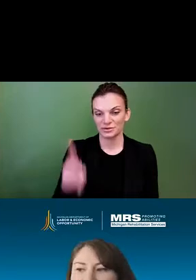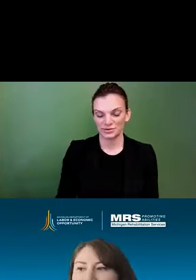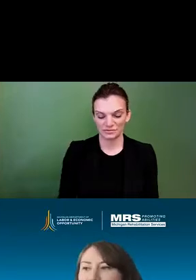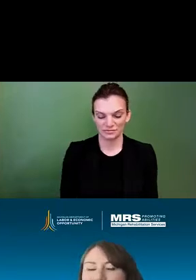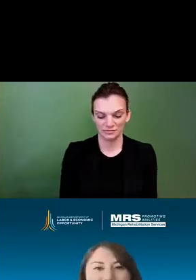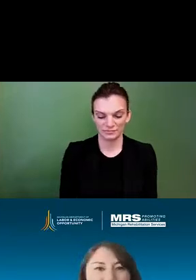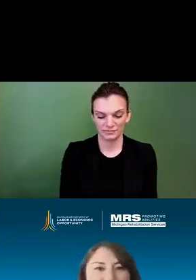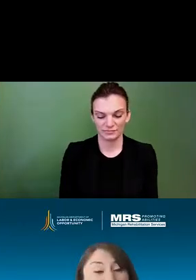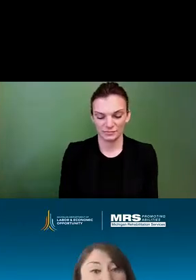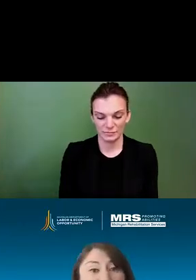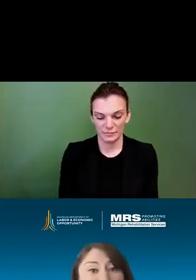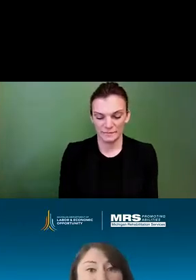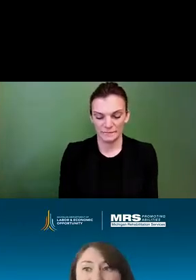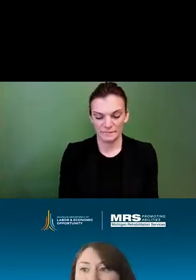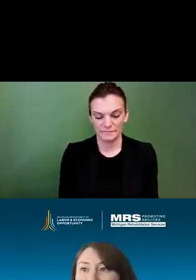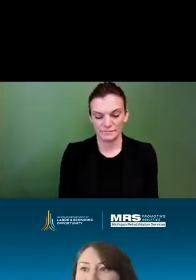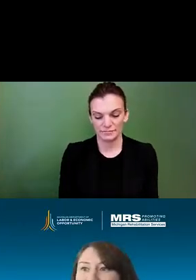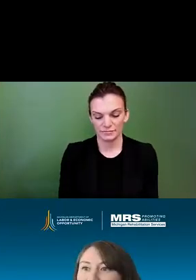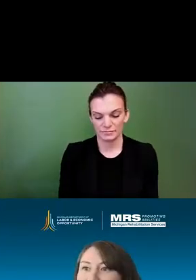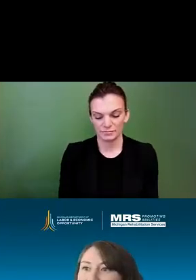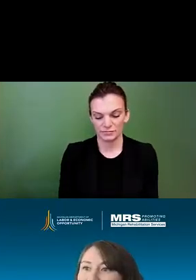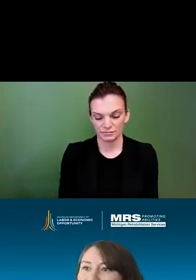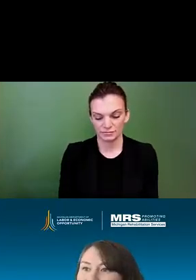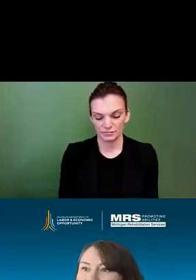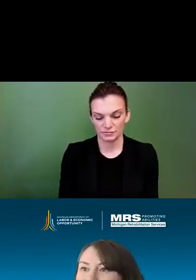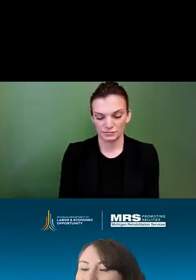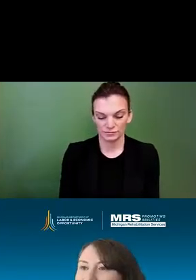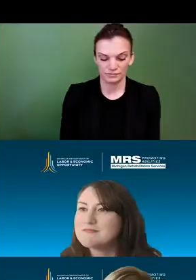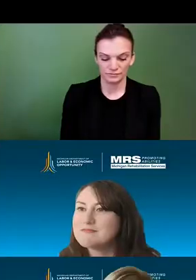Opportunity. I'm going to have the presenters introduce themselves. So Amy.